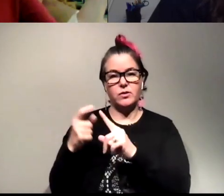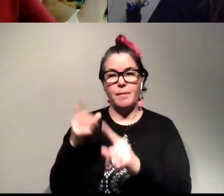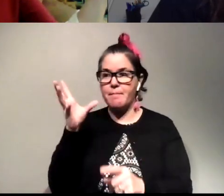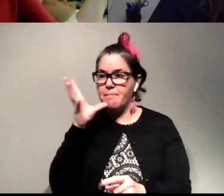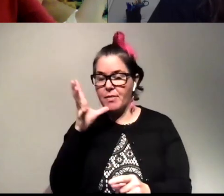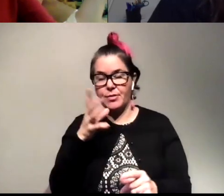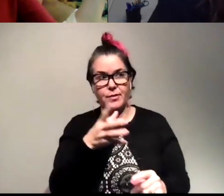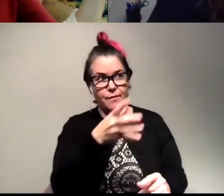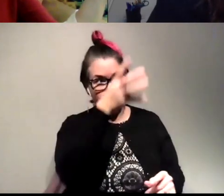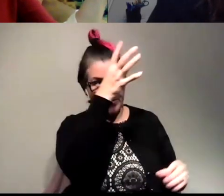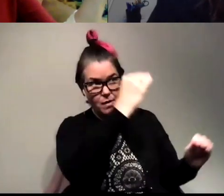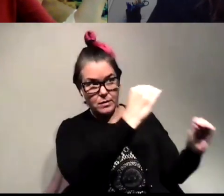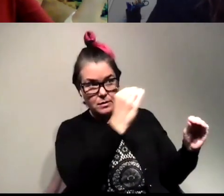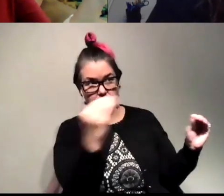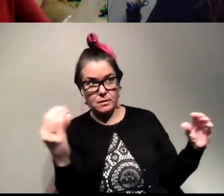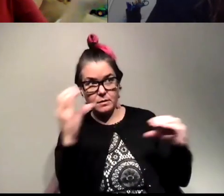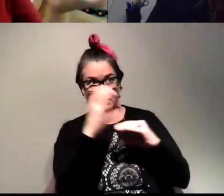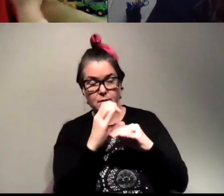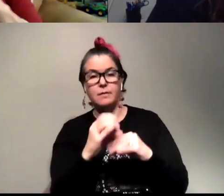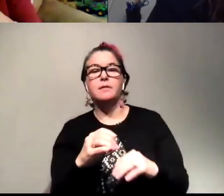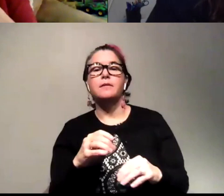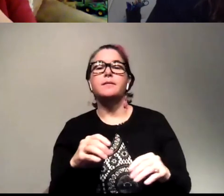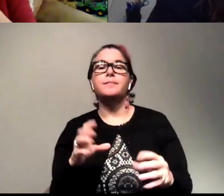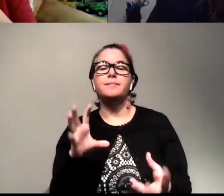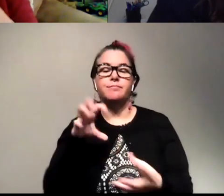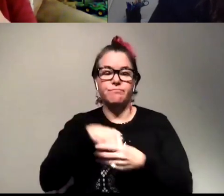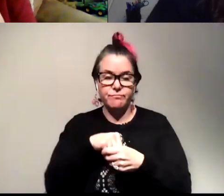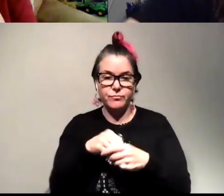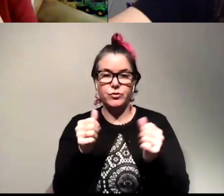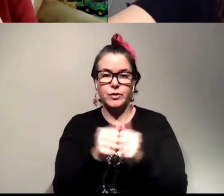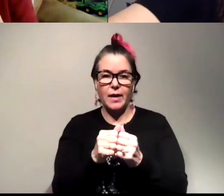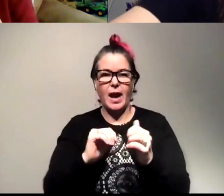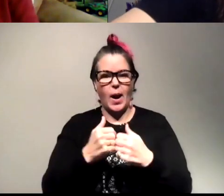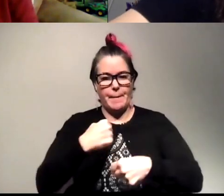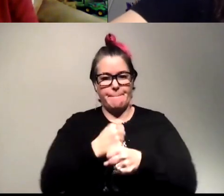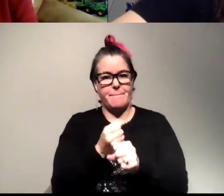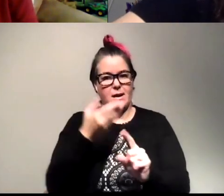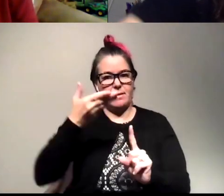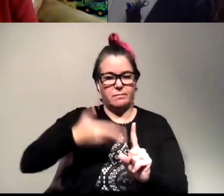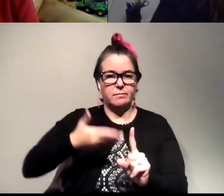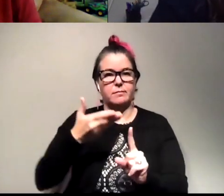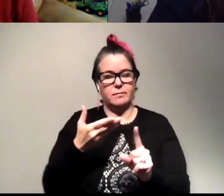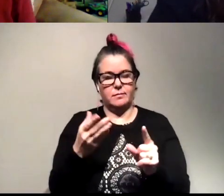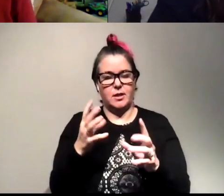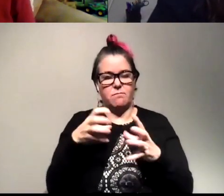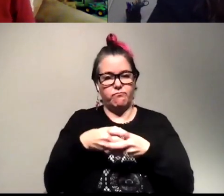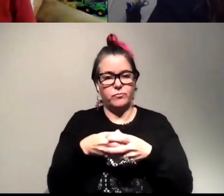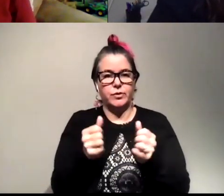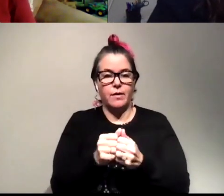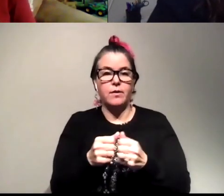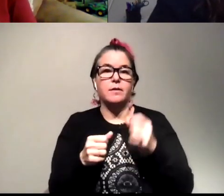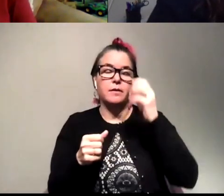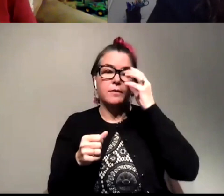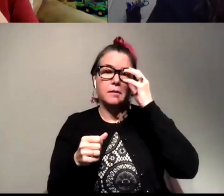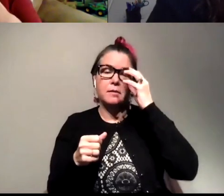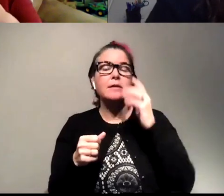some instructions from our father, and all of those instructions on how to make us get combined. And some of